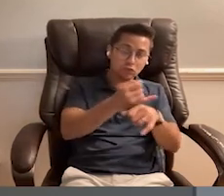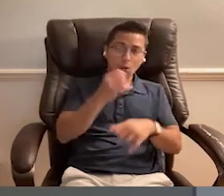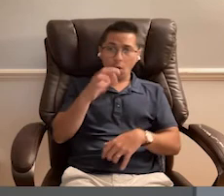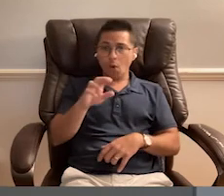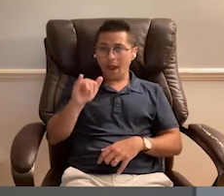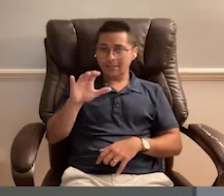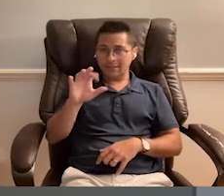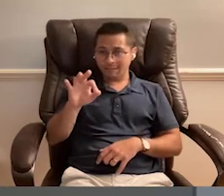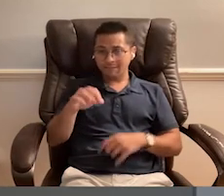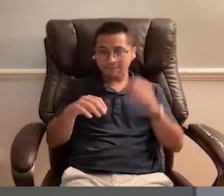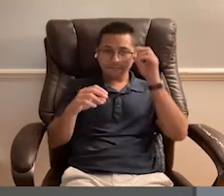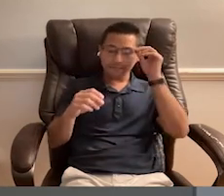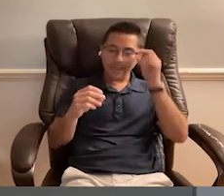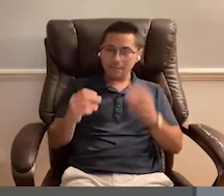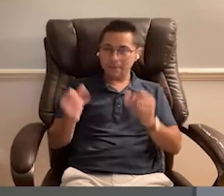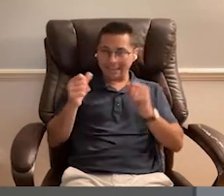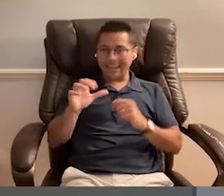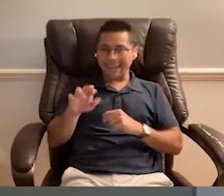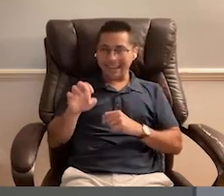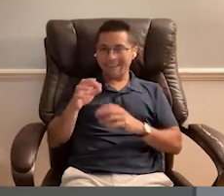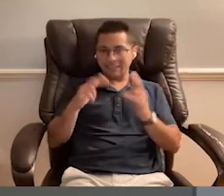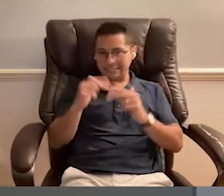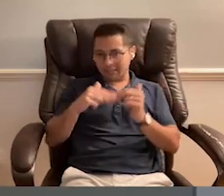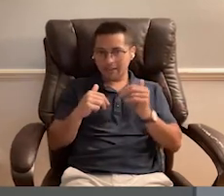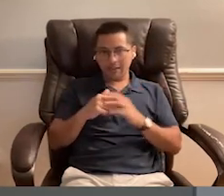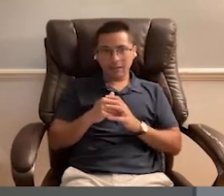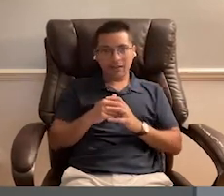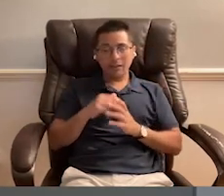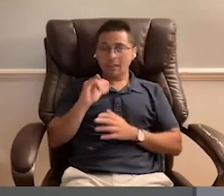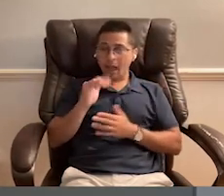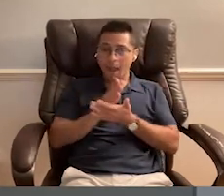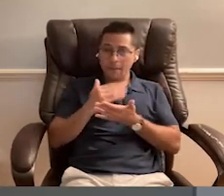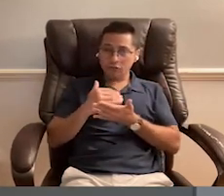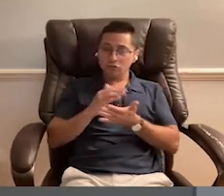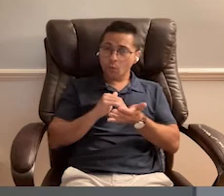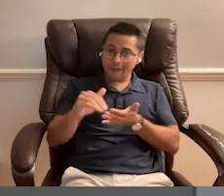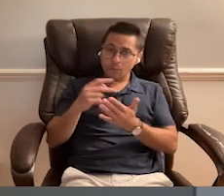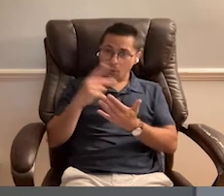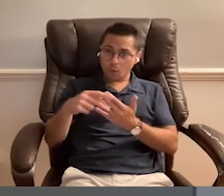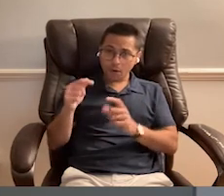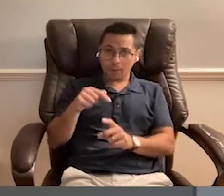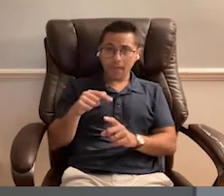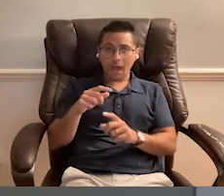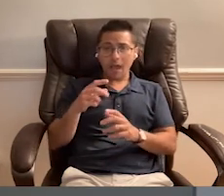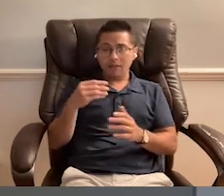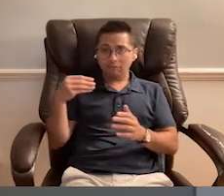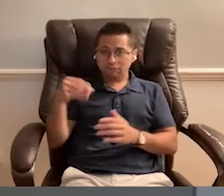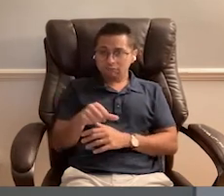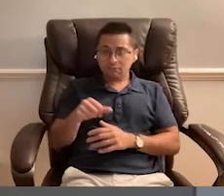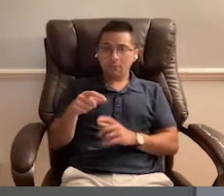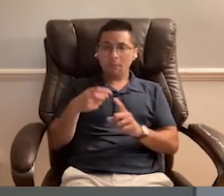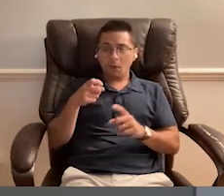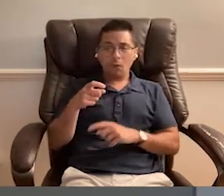would otherwise be in an institution or an ICF, an intermediate care facility for persons with developmental disabilities. And our iBudget